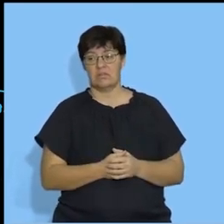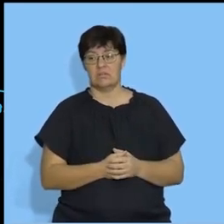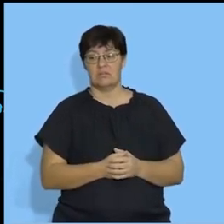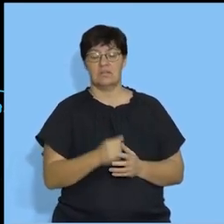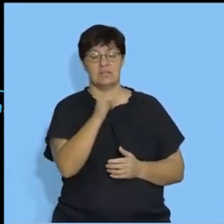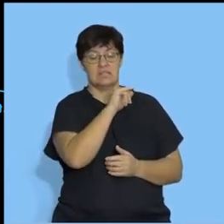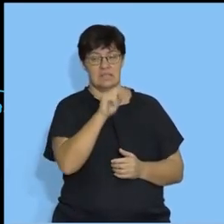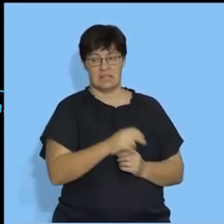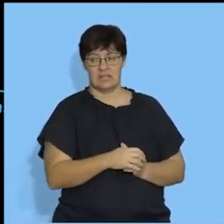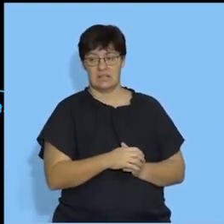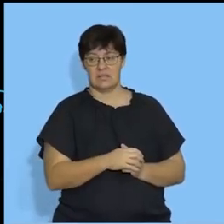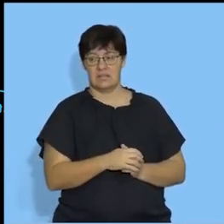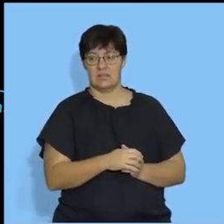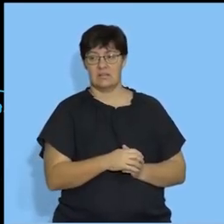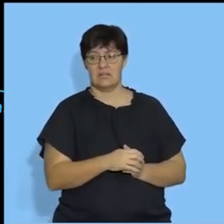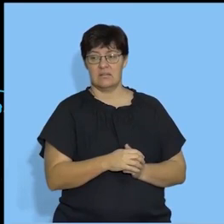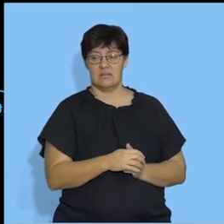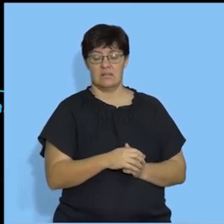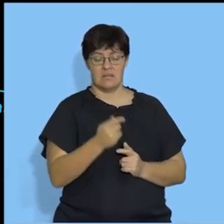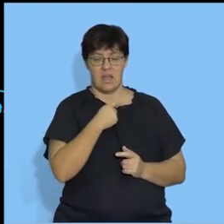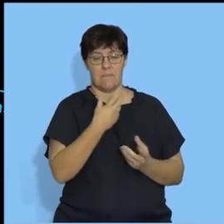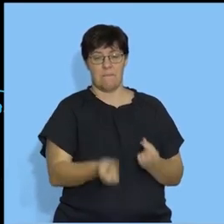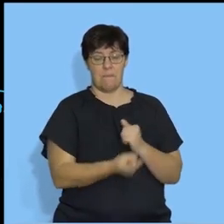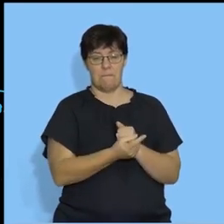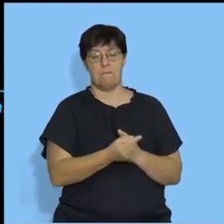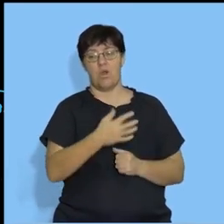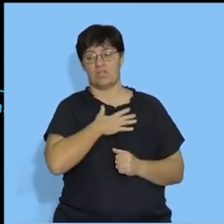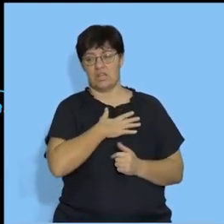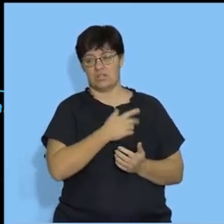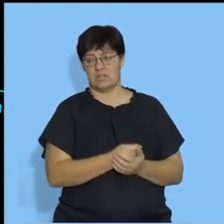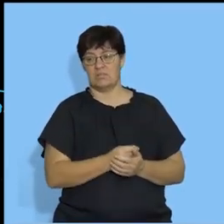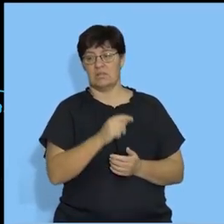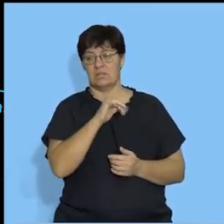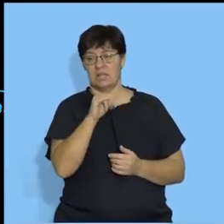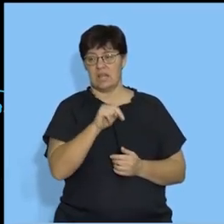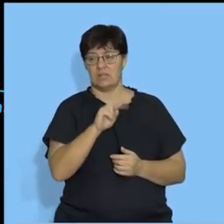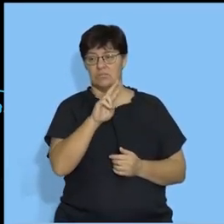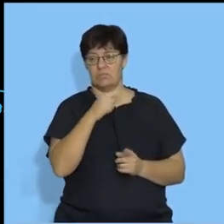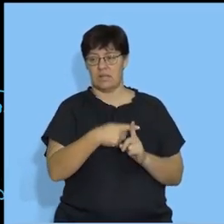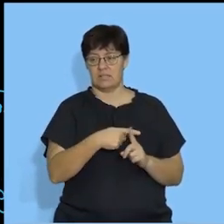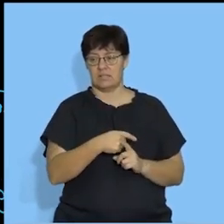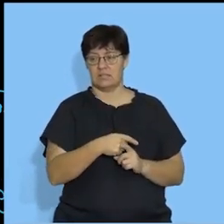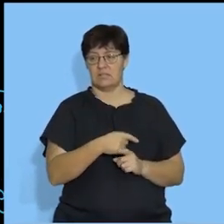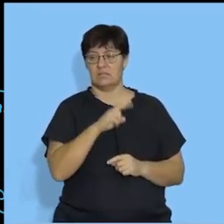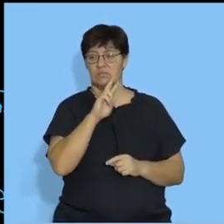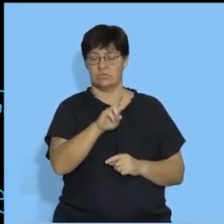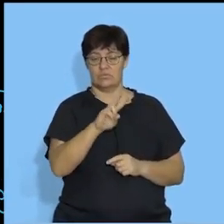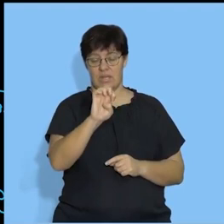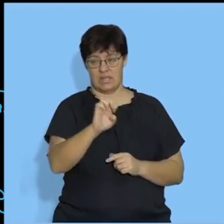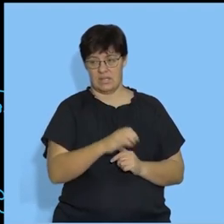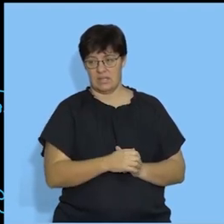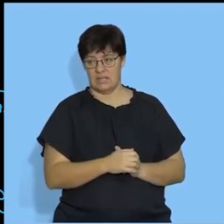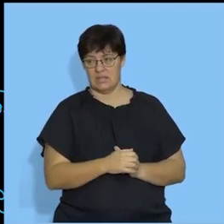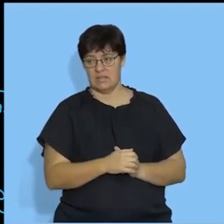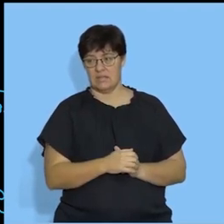zinc undergoing oxidation, okay? Plus 2 electrons, right? So that's the